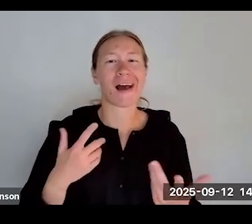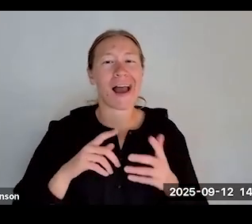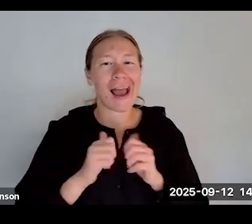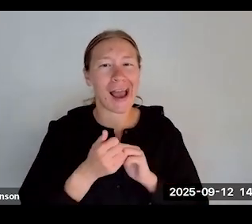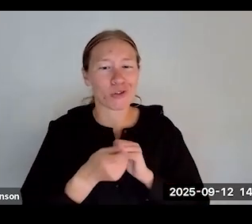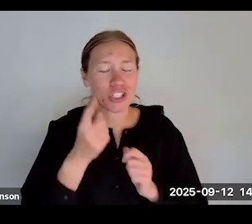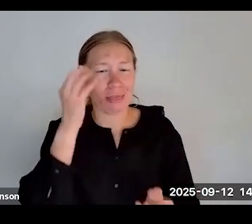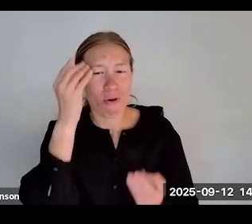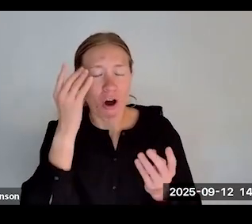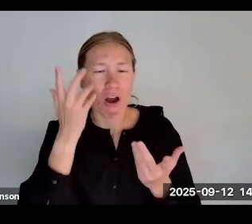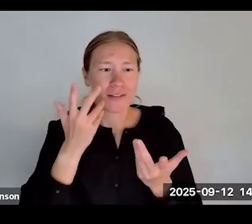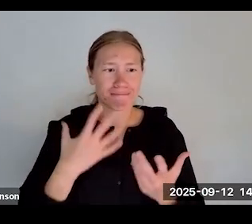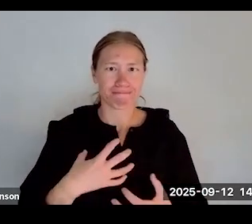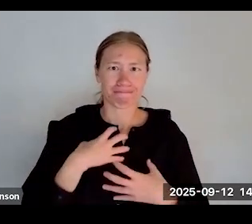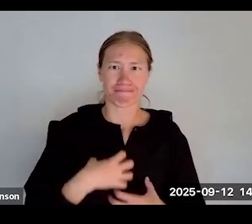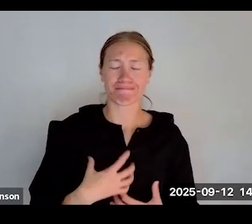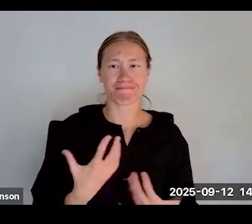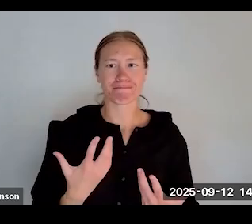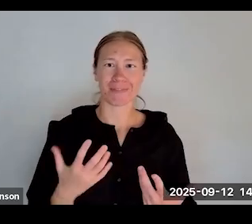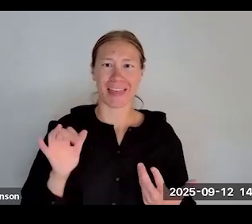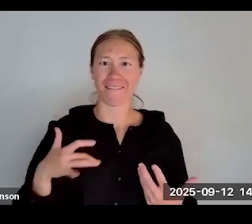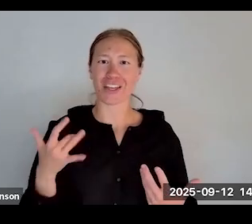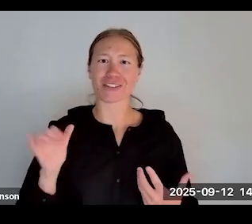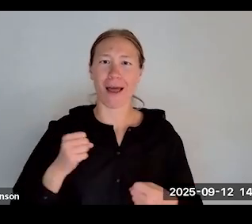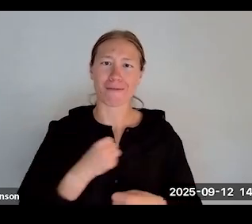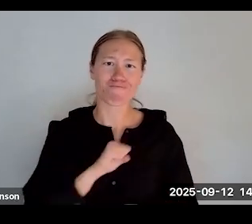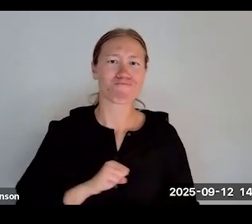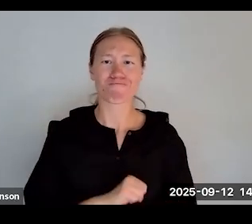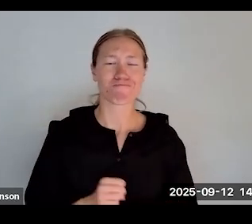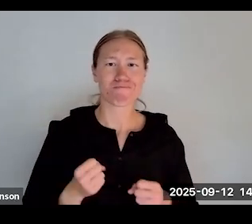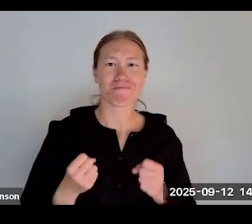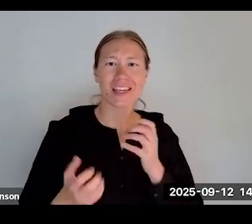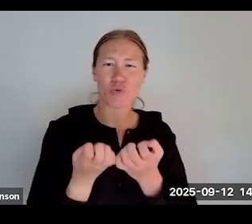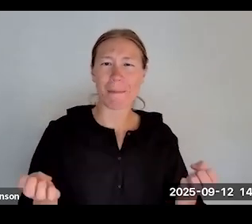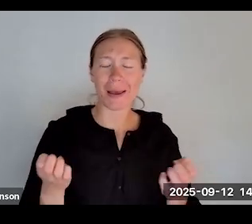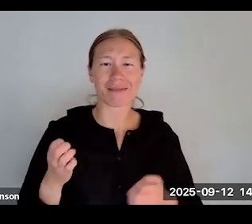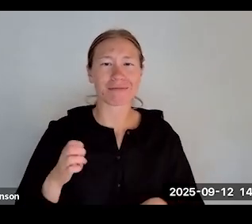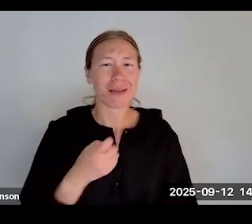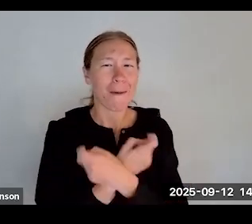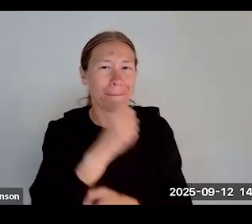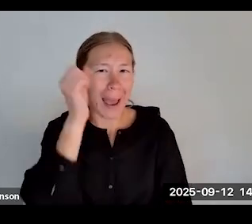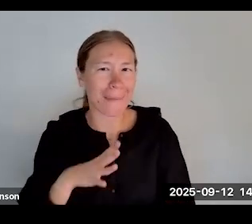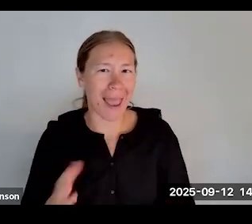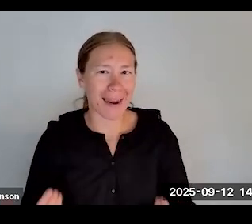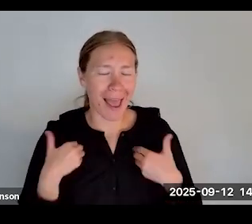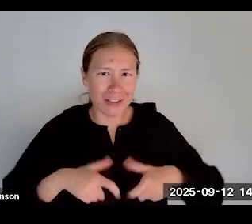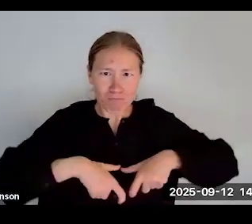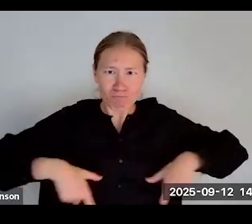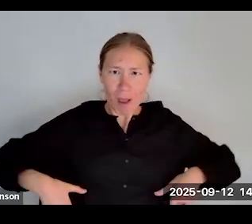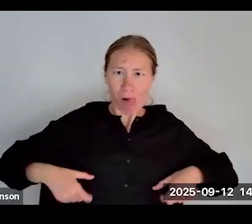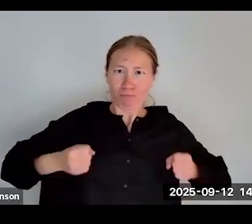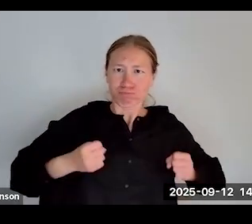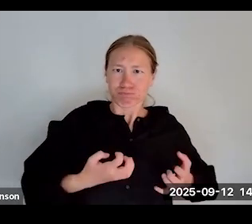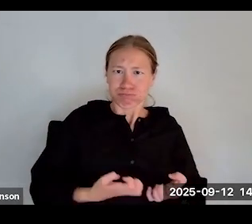as superhero equipment. Batman has his utility belt with all his gadgets on it, right? Well, this was her